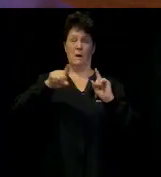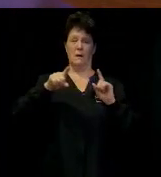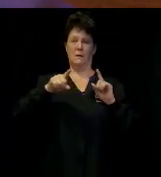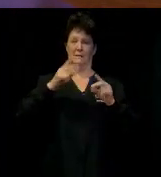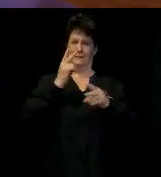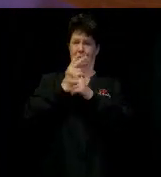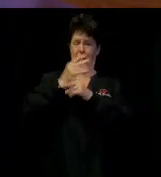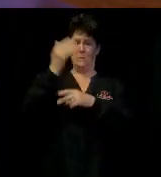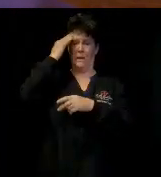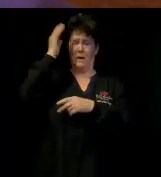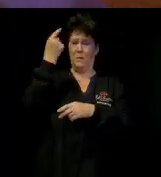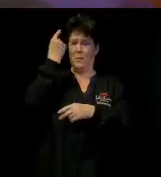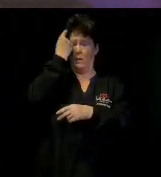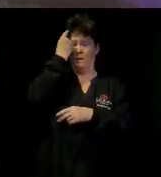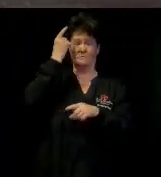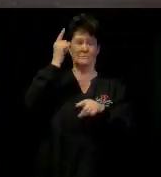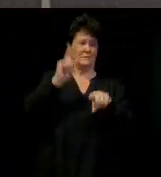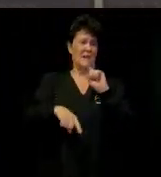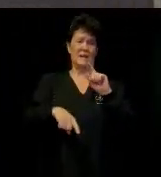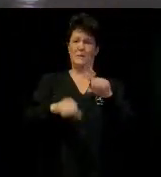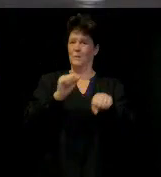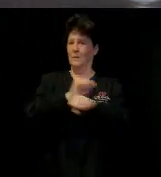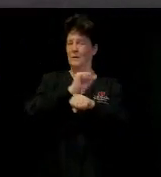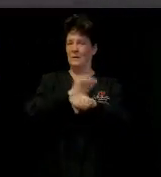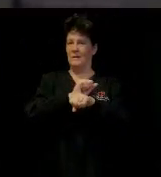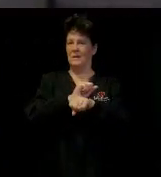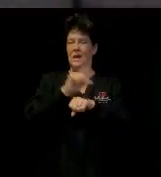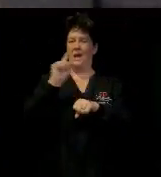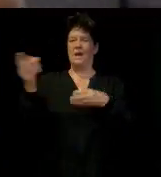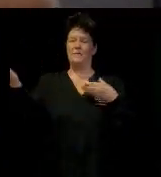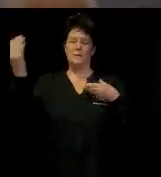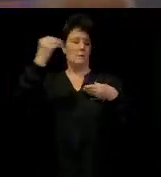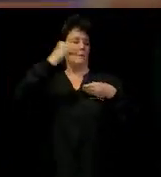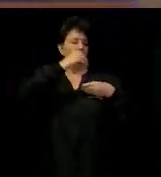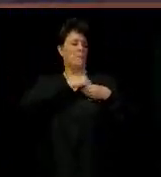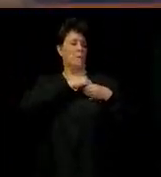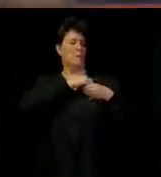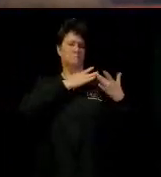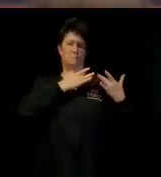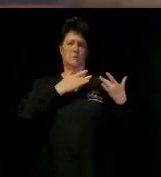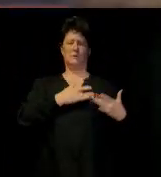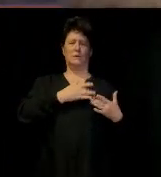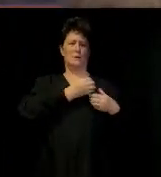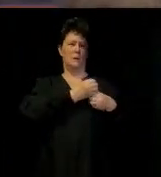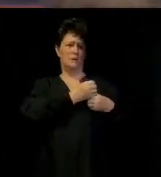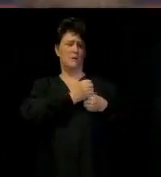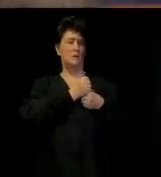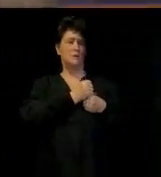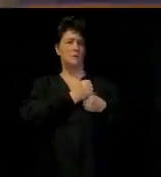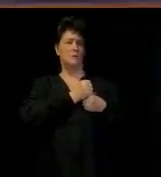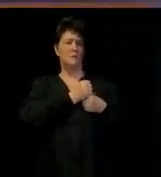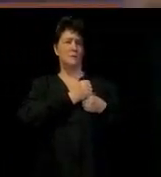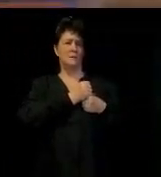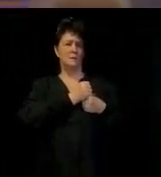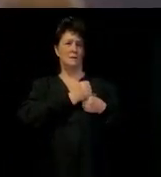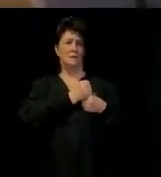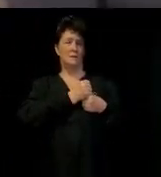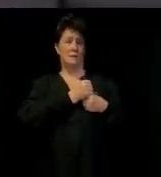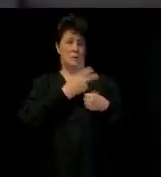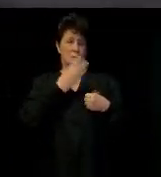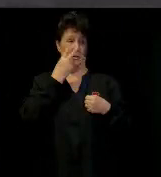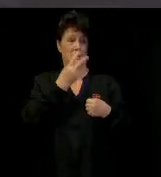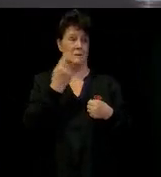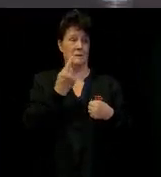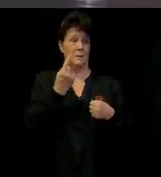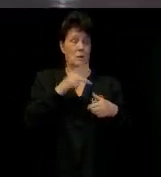There's something about when you hear somebody who talks the talk, but there's something about when you see somebody who walks the